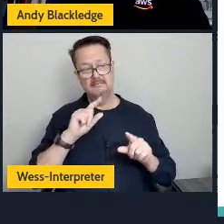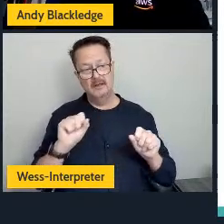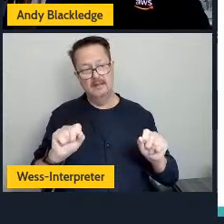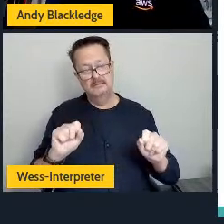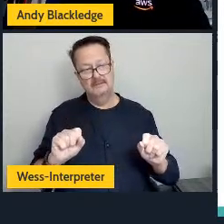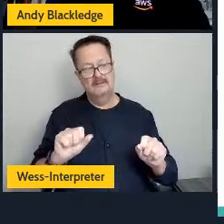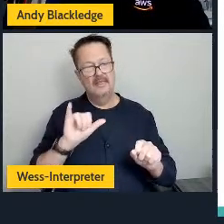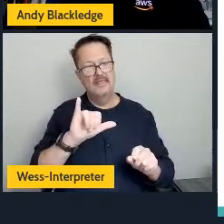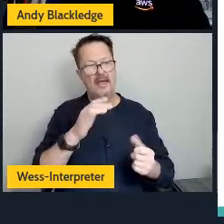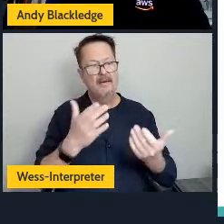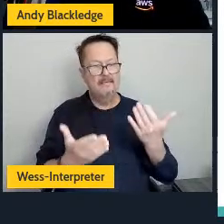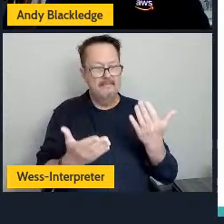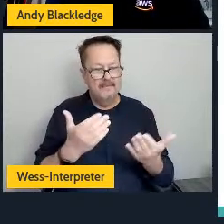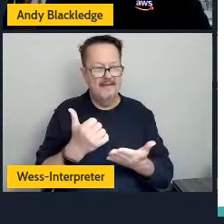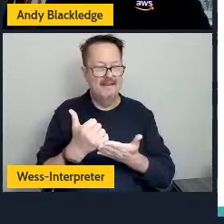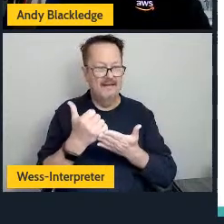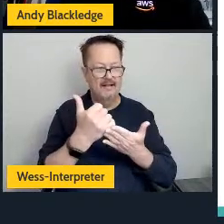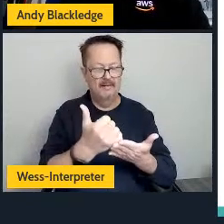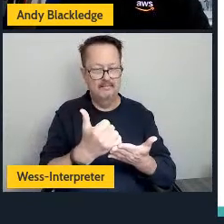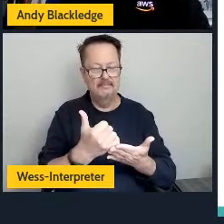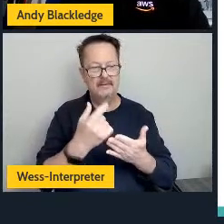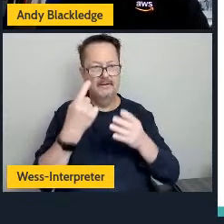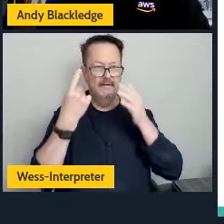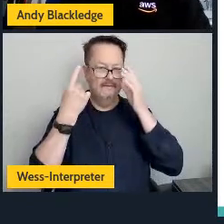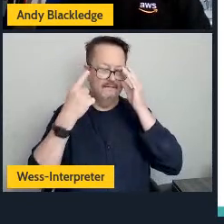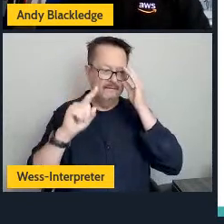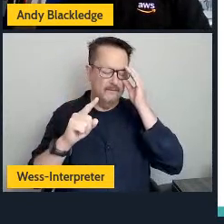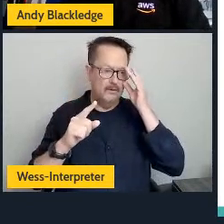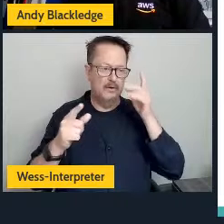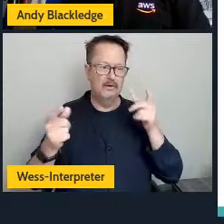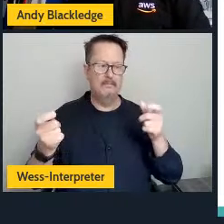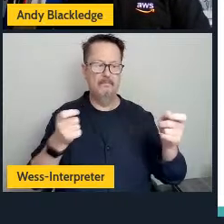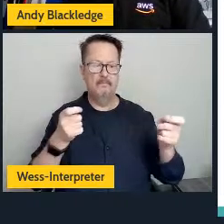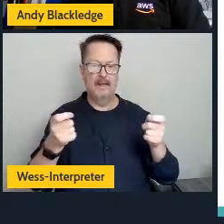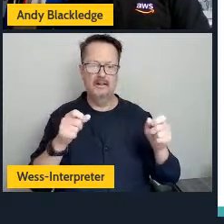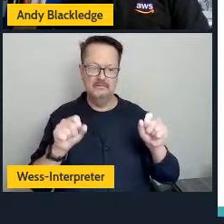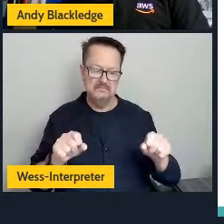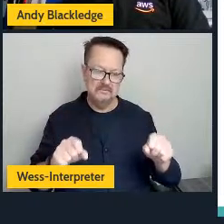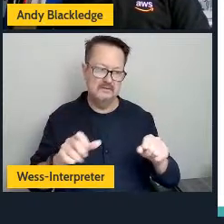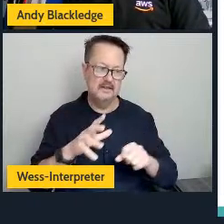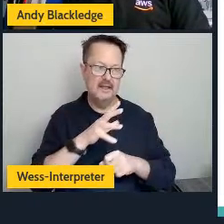So that may help there in terms of manageability and.